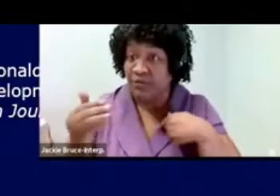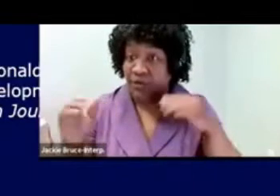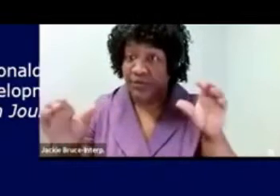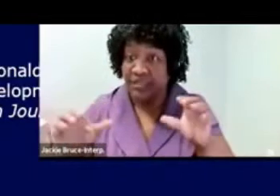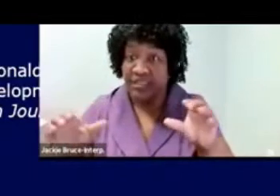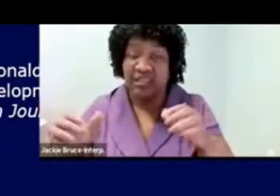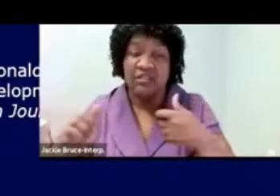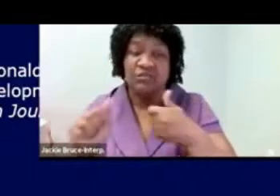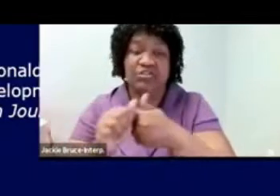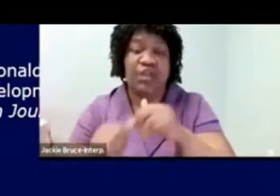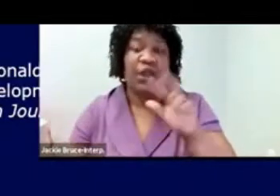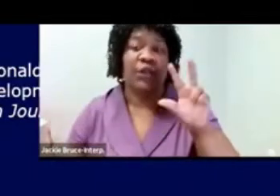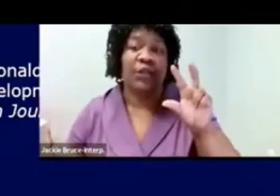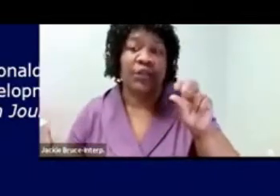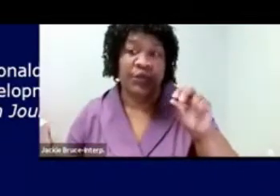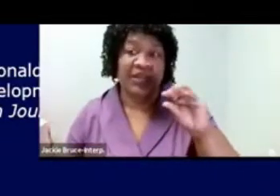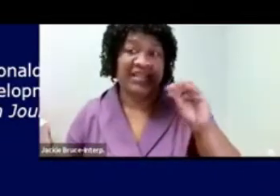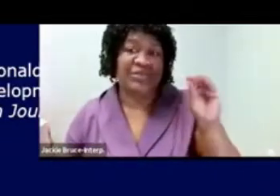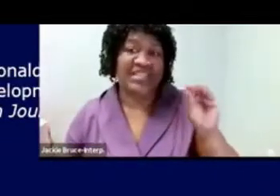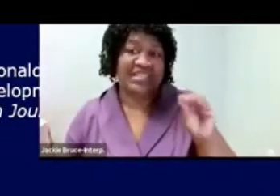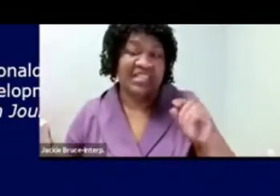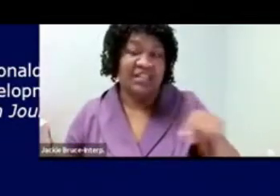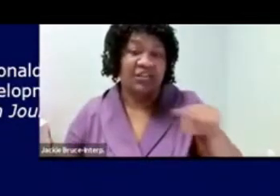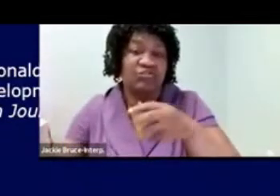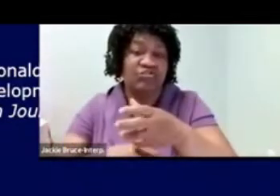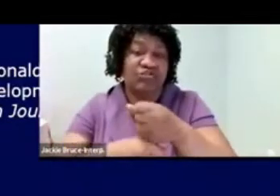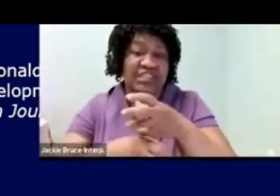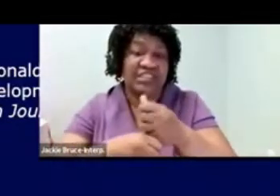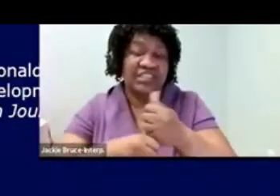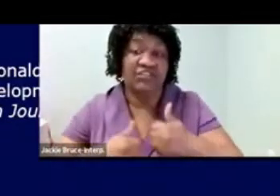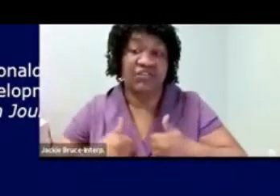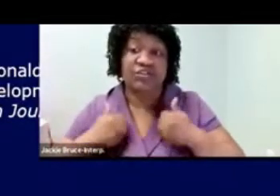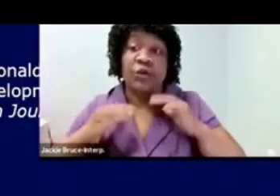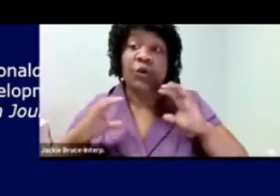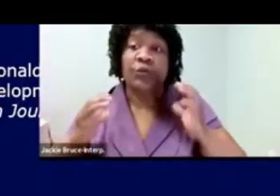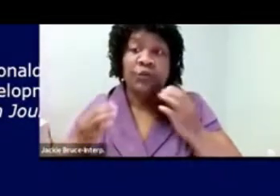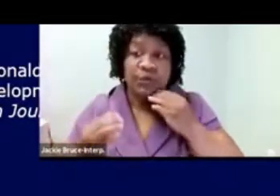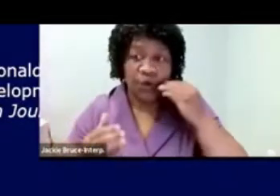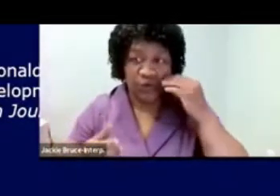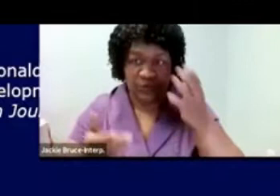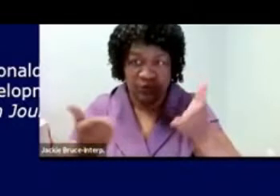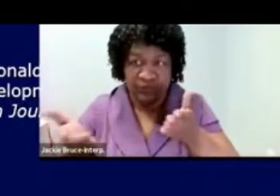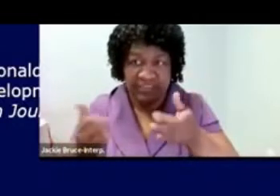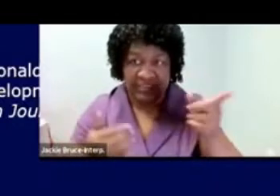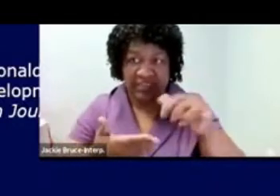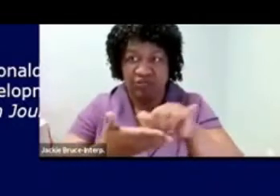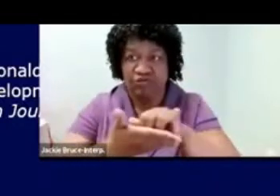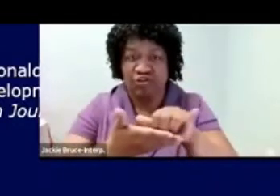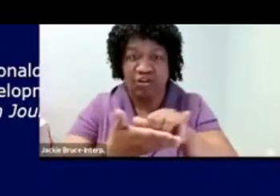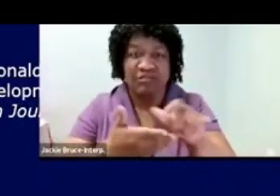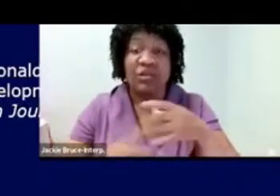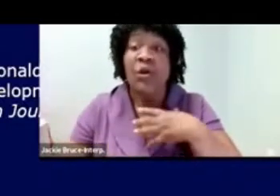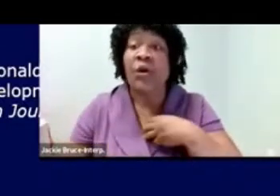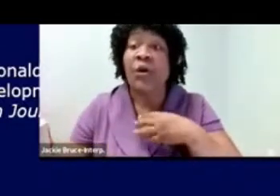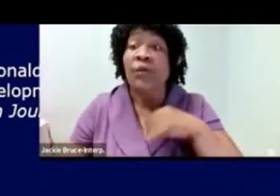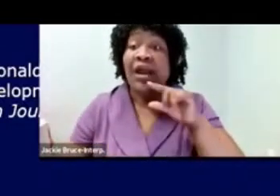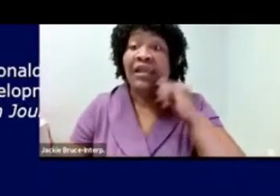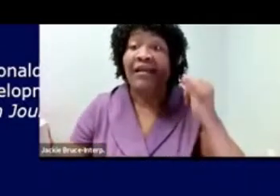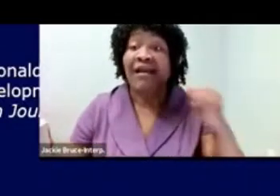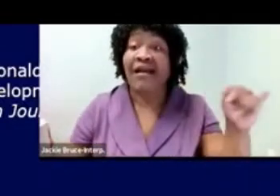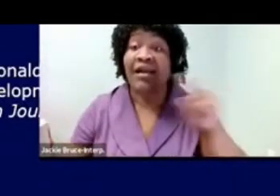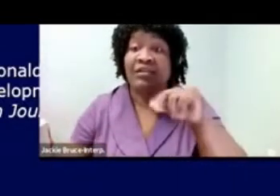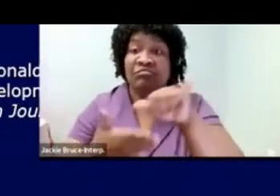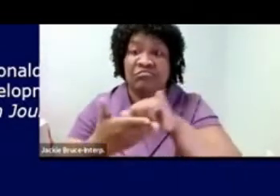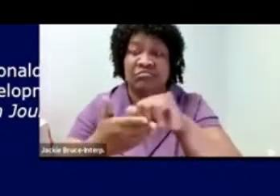We tracked 30% of those receiving residential group home services in the state of New York, and they're represented by the white line at the top.